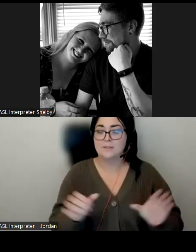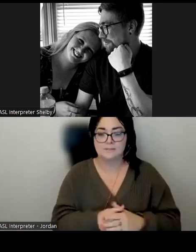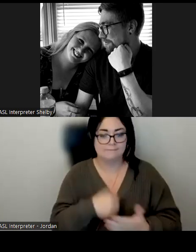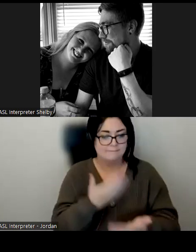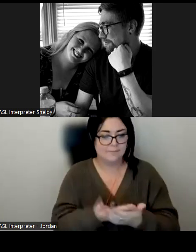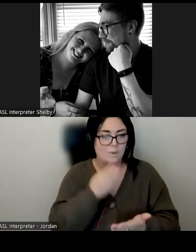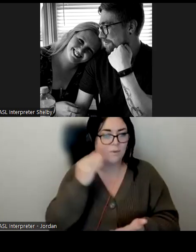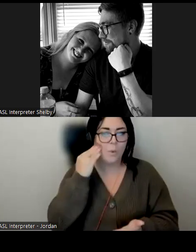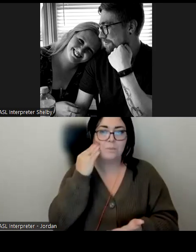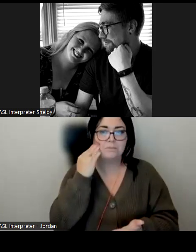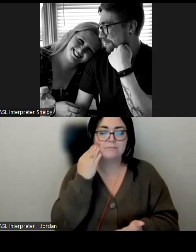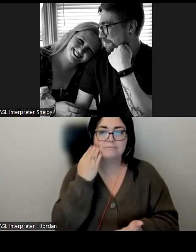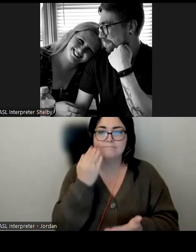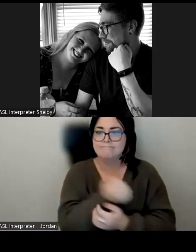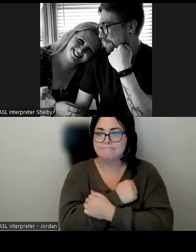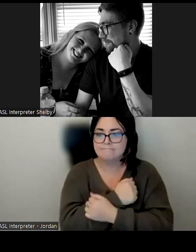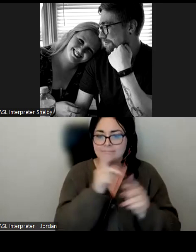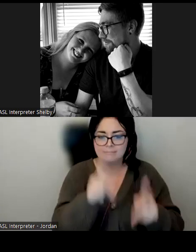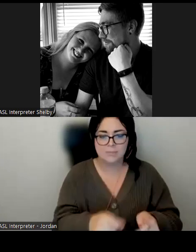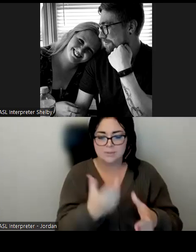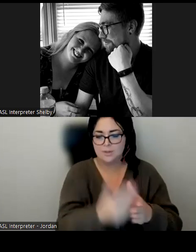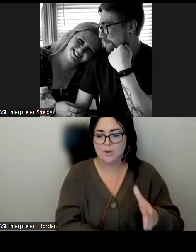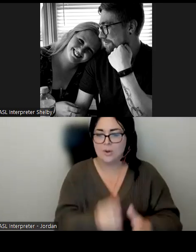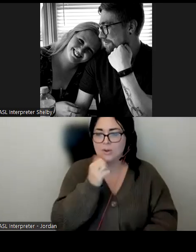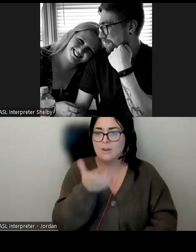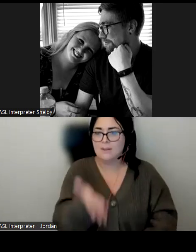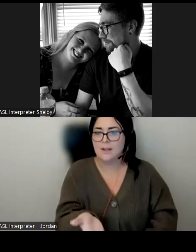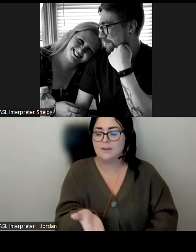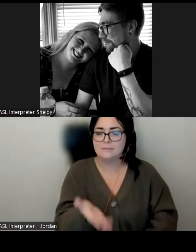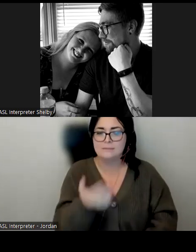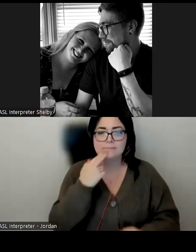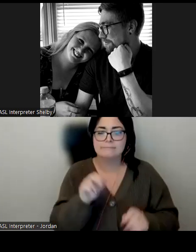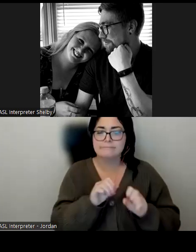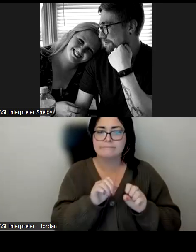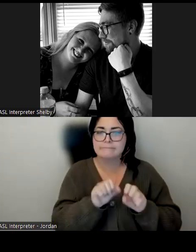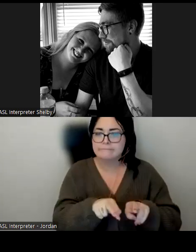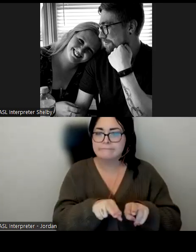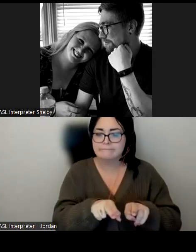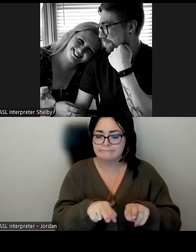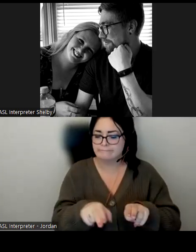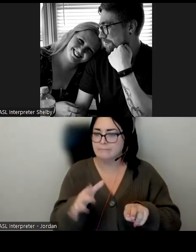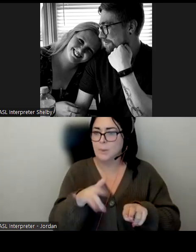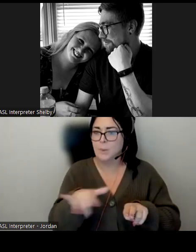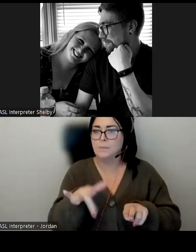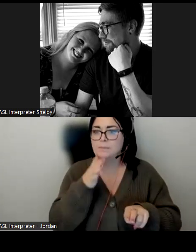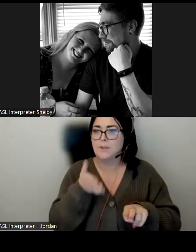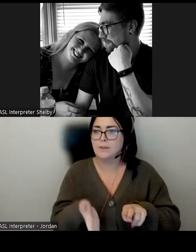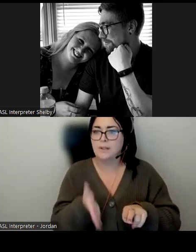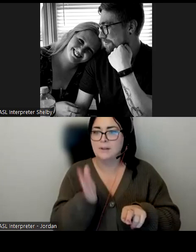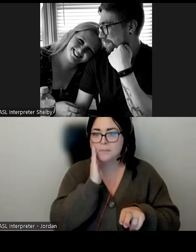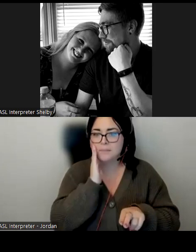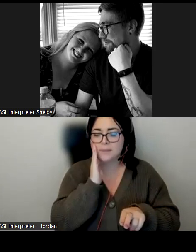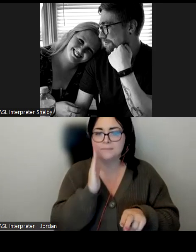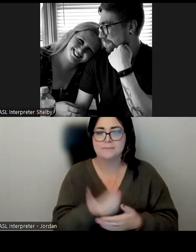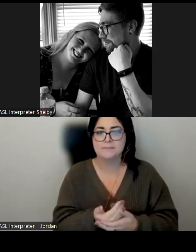there. When I go to sleep at night, they may not be in the bed next to me. Some